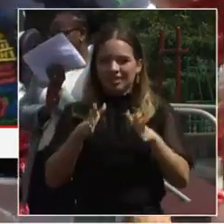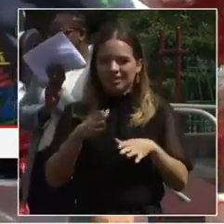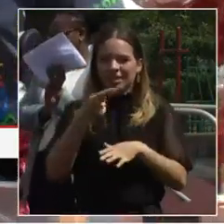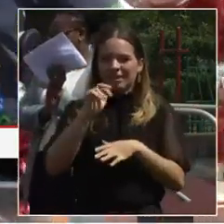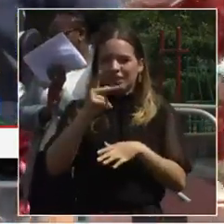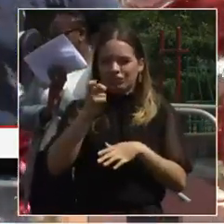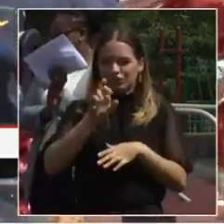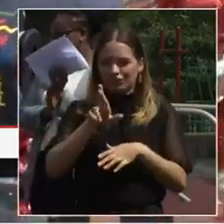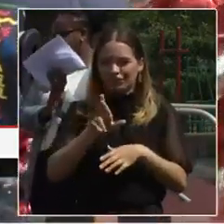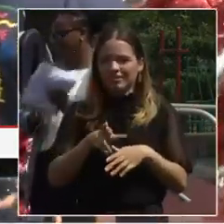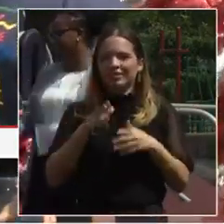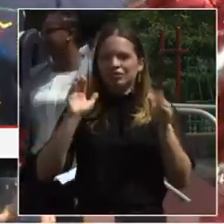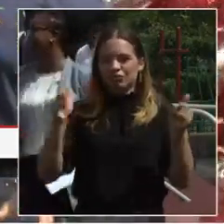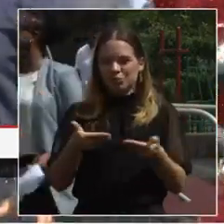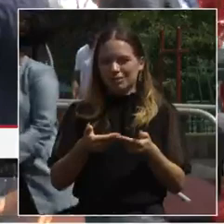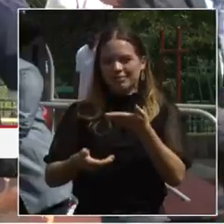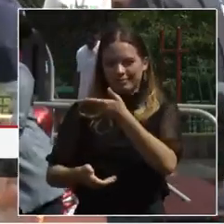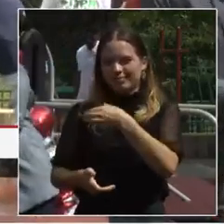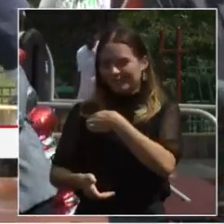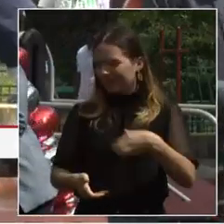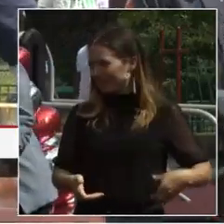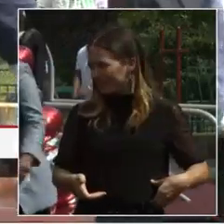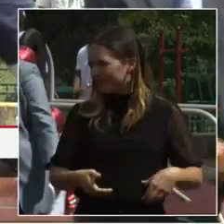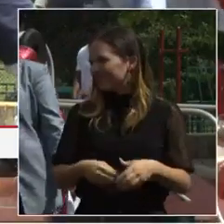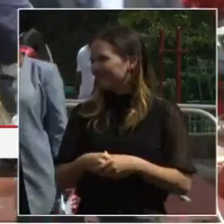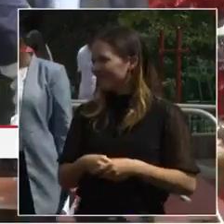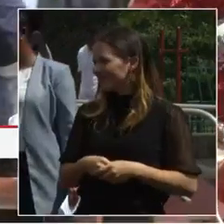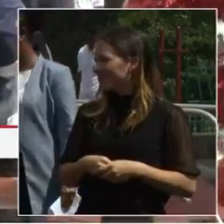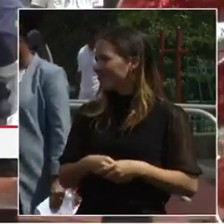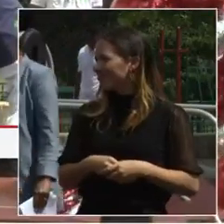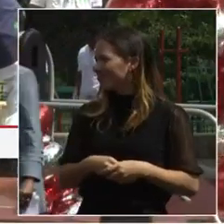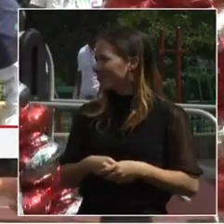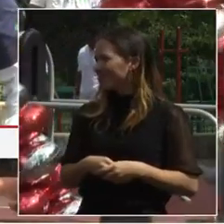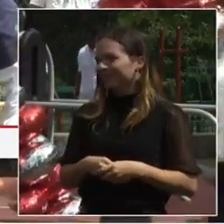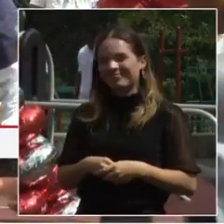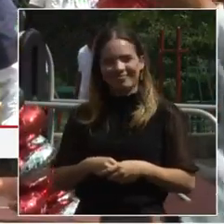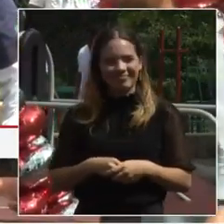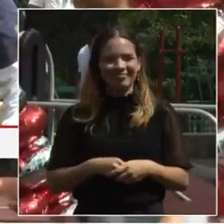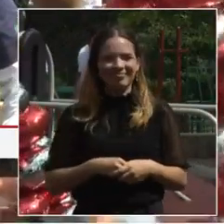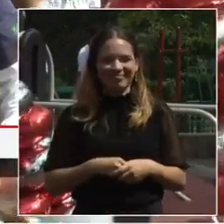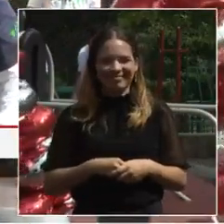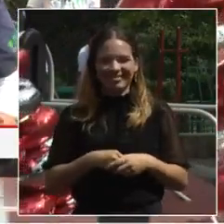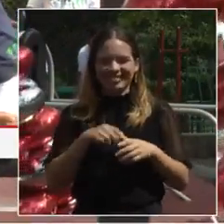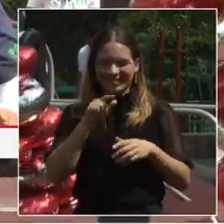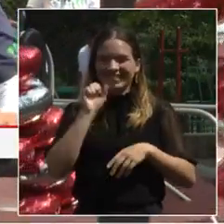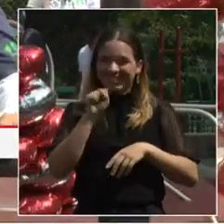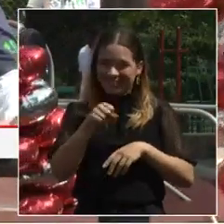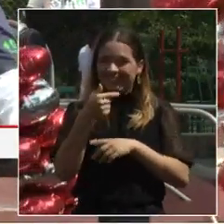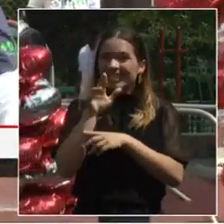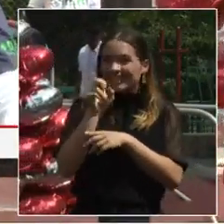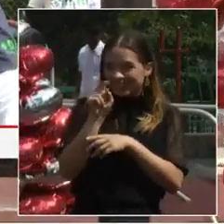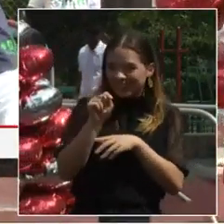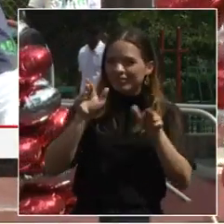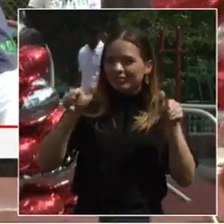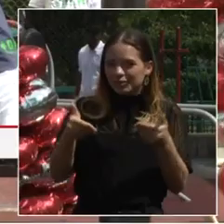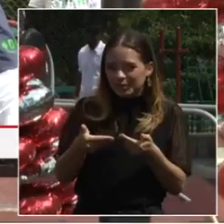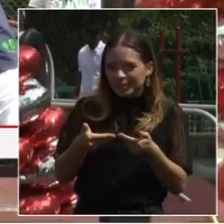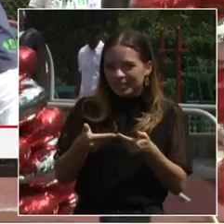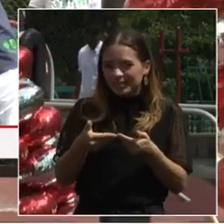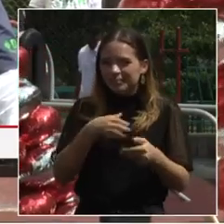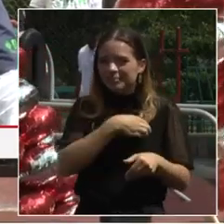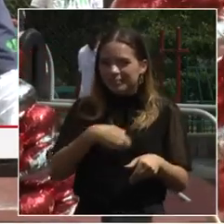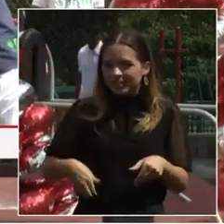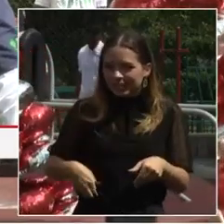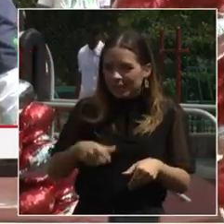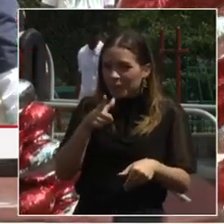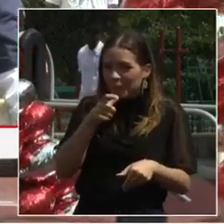you, sir. Appreciate you. All right. At this time, we have a very special guest to introduce the mayor, and that's none other. Let's give a warm